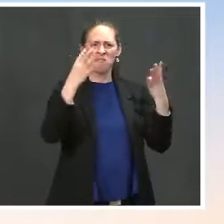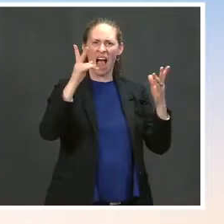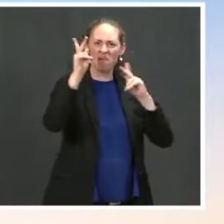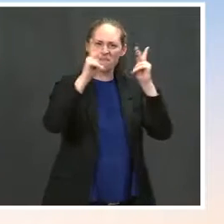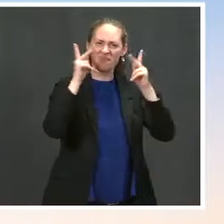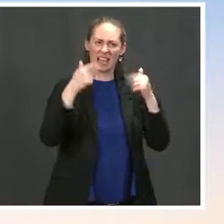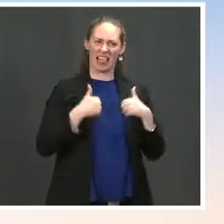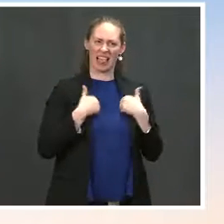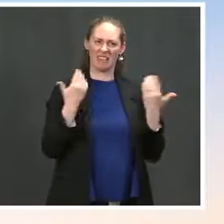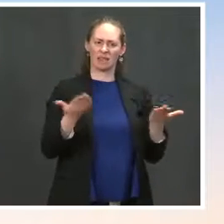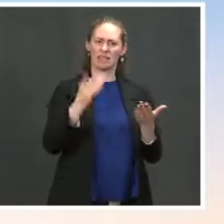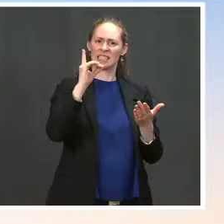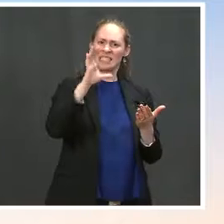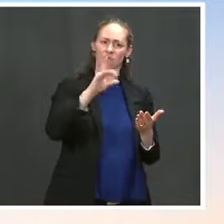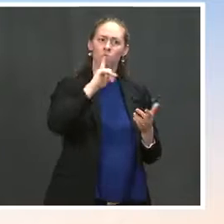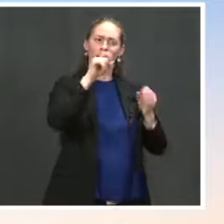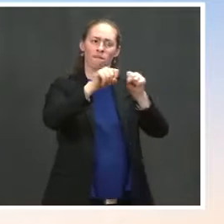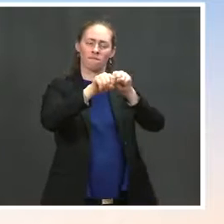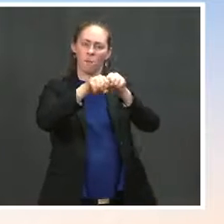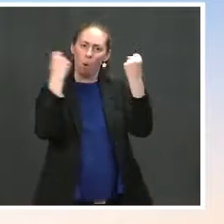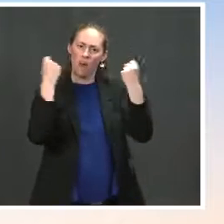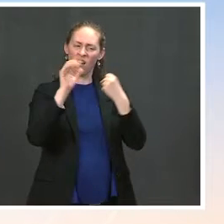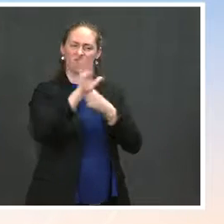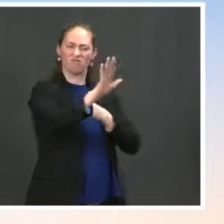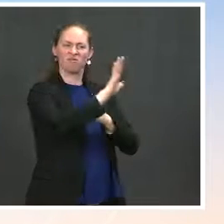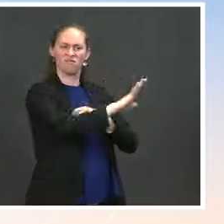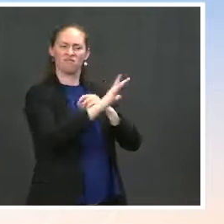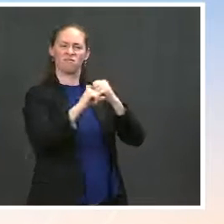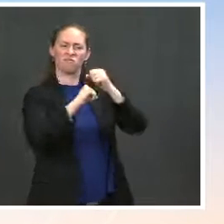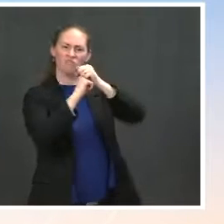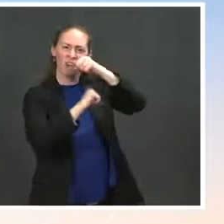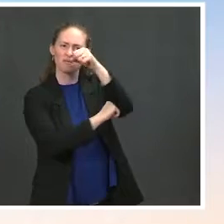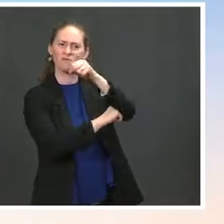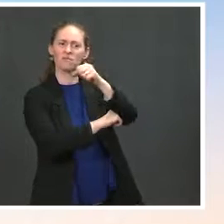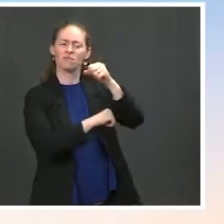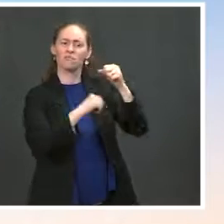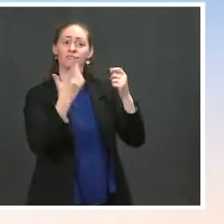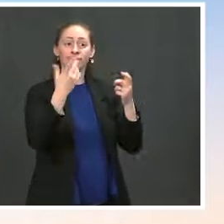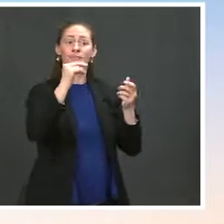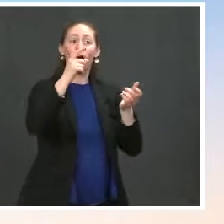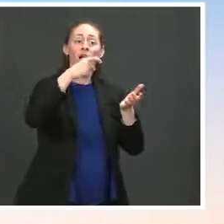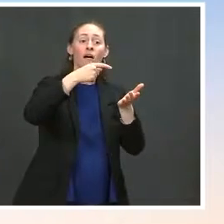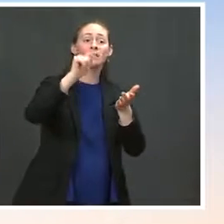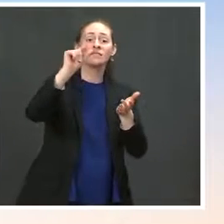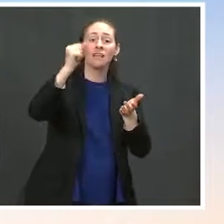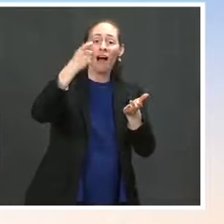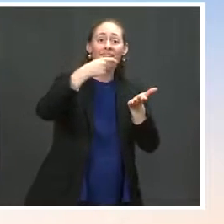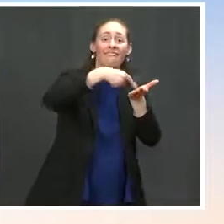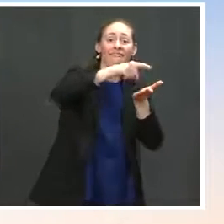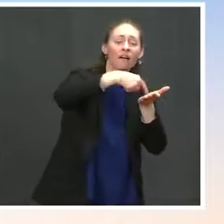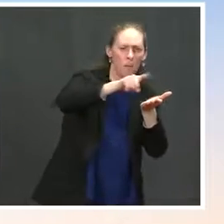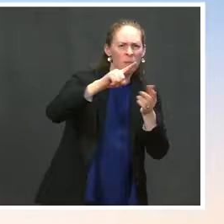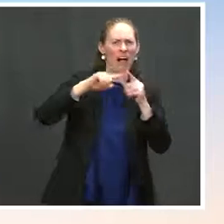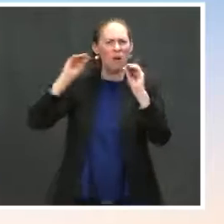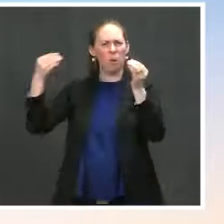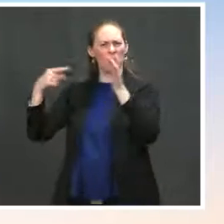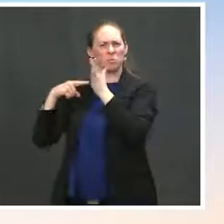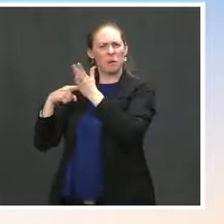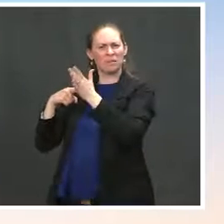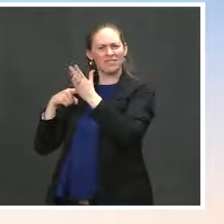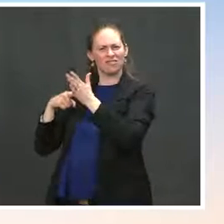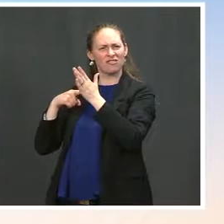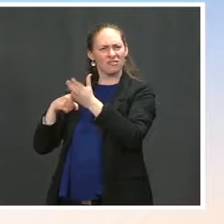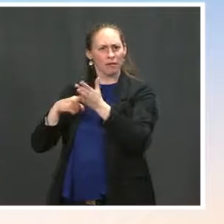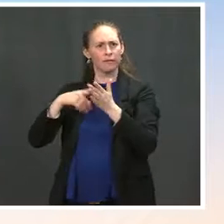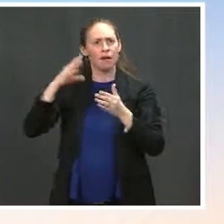our nation's founding principles: no taxation without representation and consent of the governed. And he will continue to